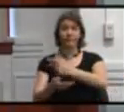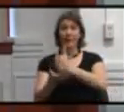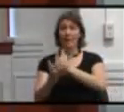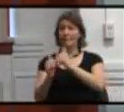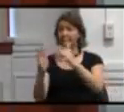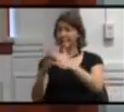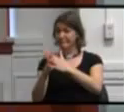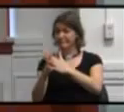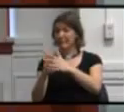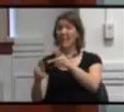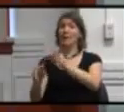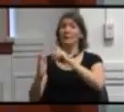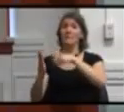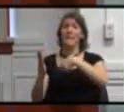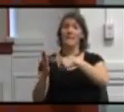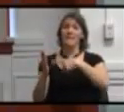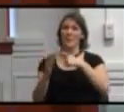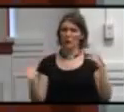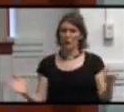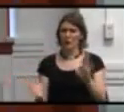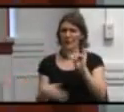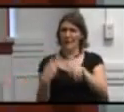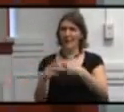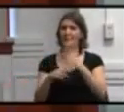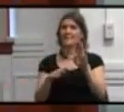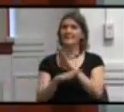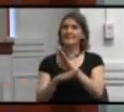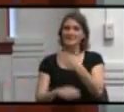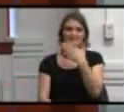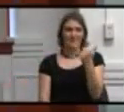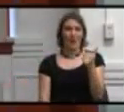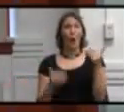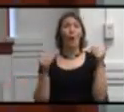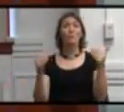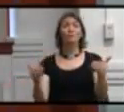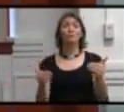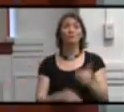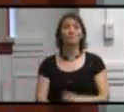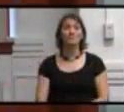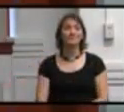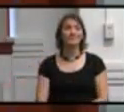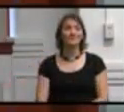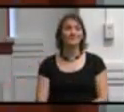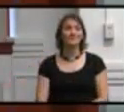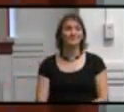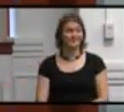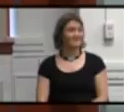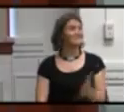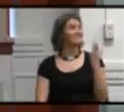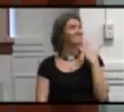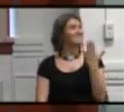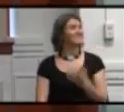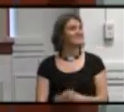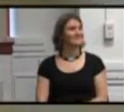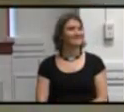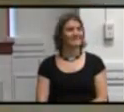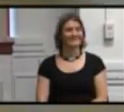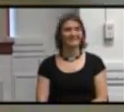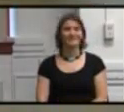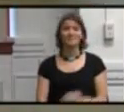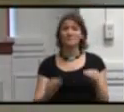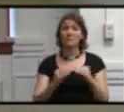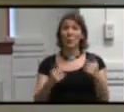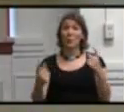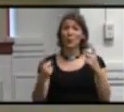and encourage businesses such as this to get started in Brattleboro. Excellent. Any